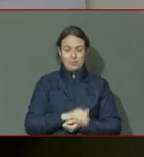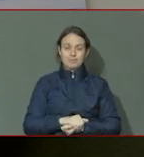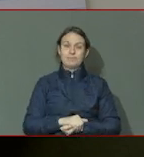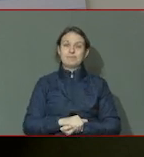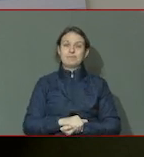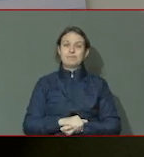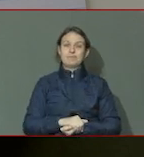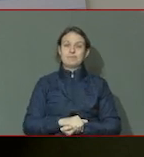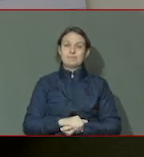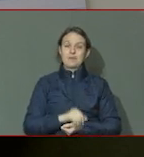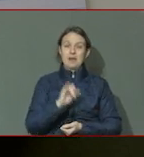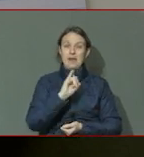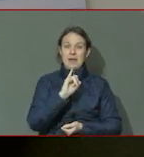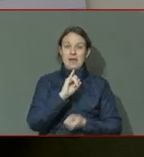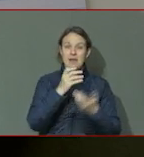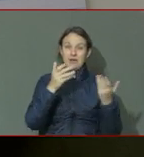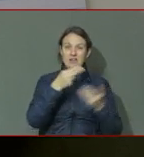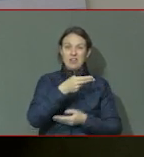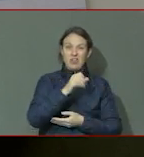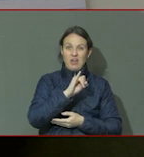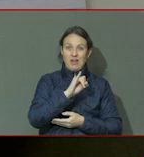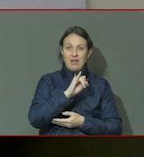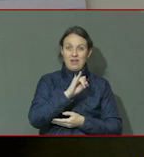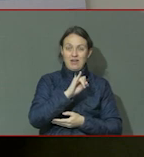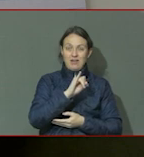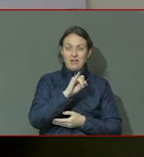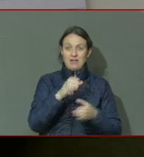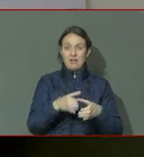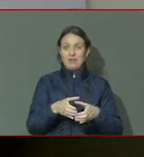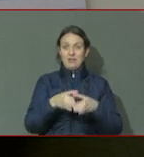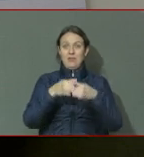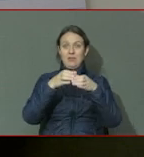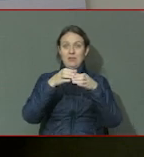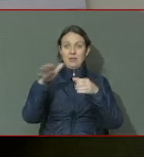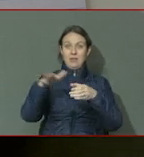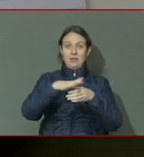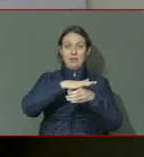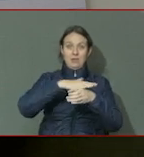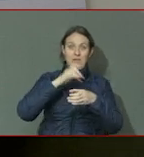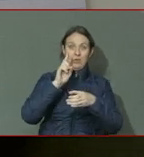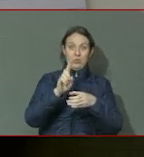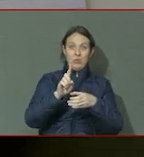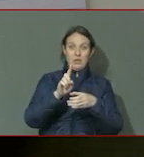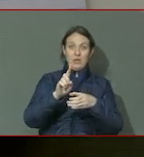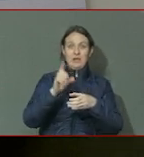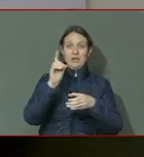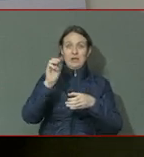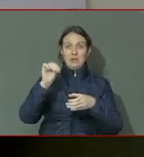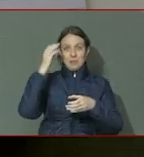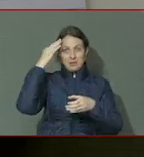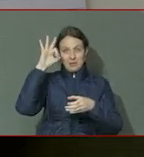of iodine gas, HI, is sealed in a 1 cubic decimeter container at 721